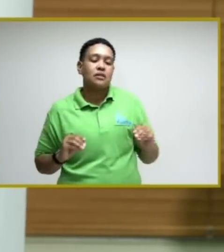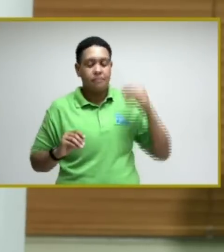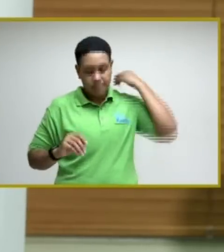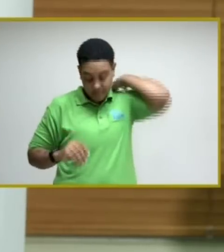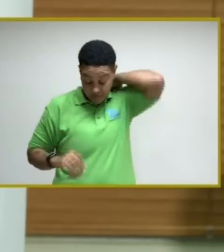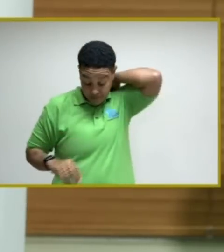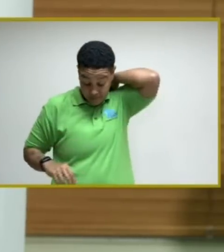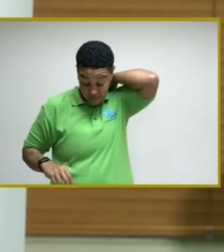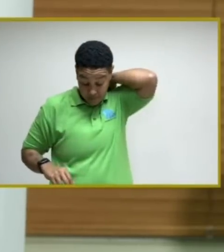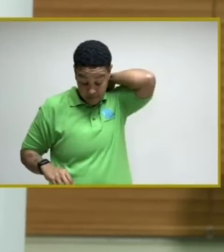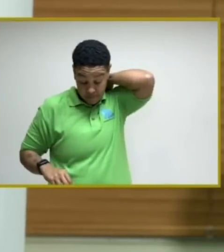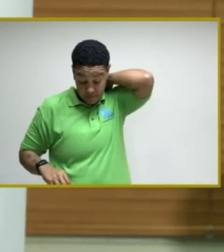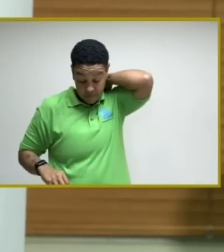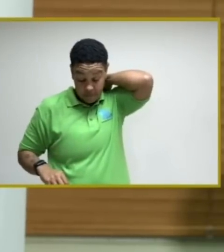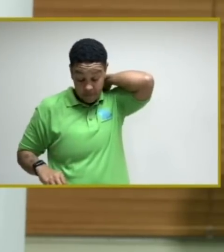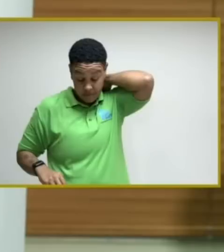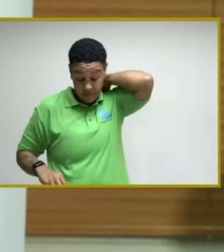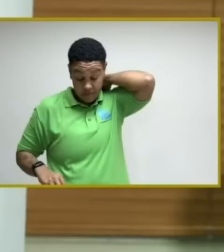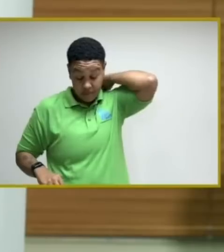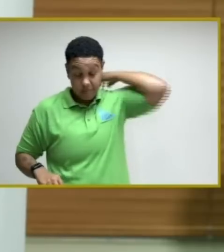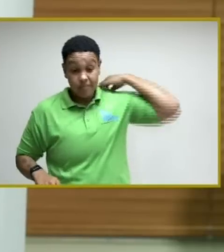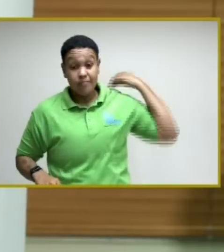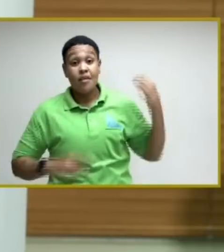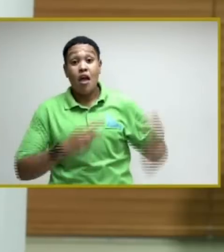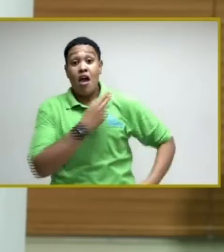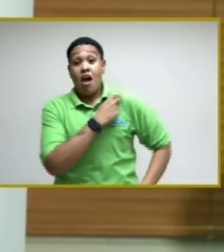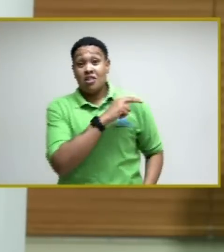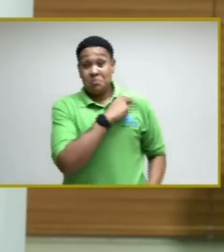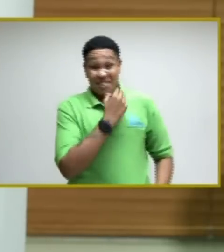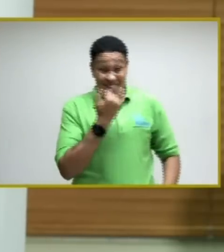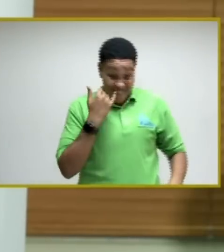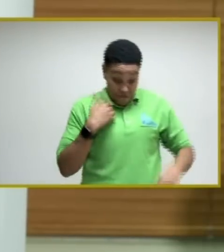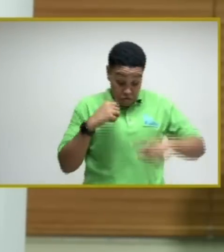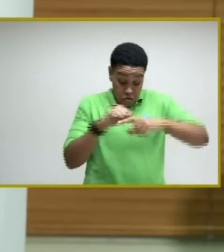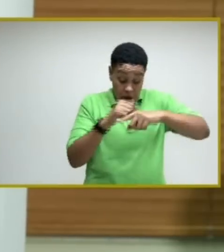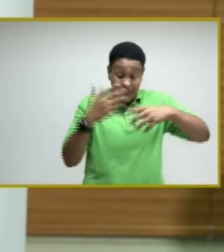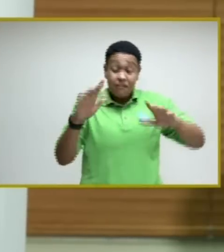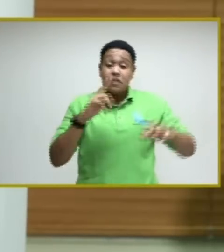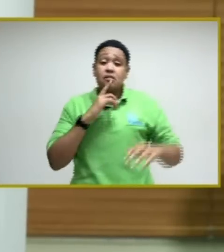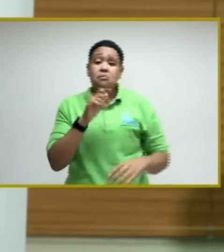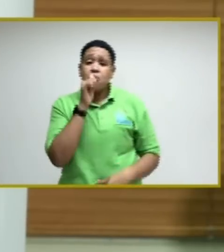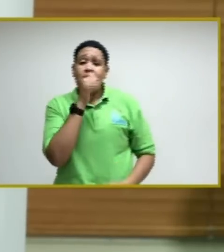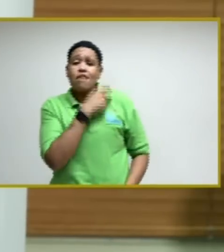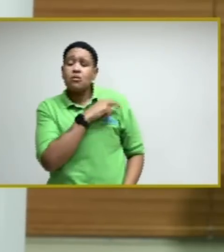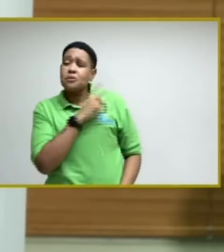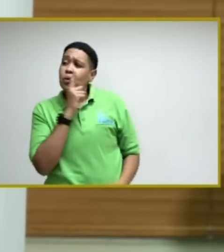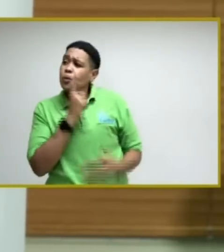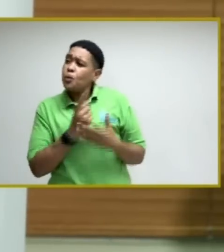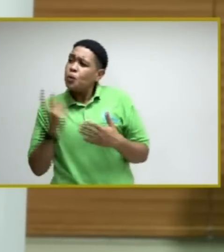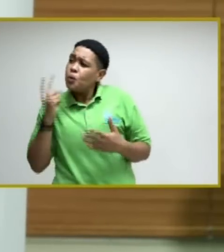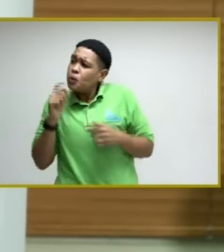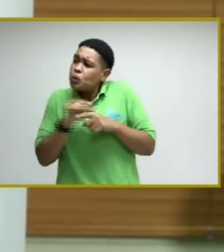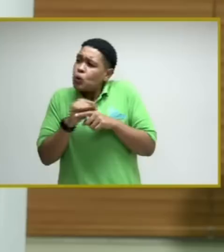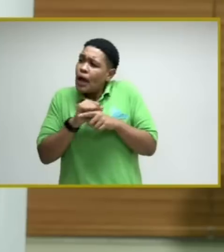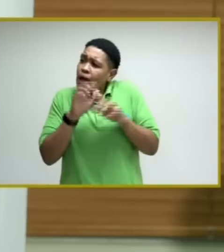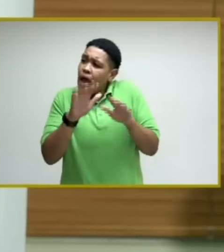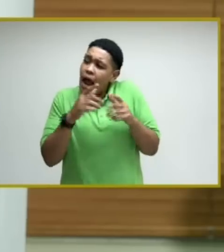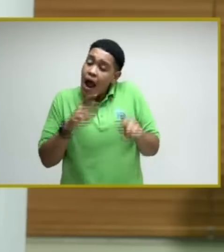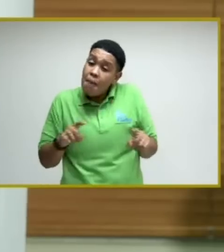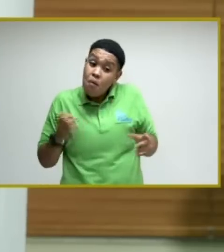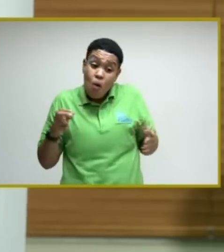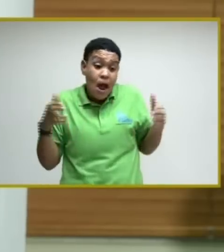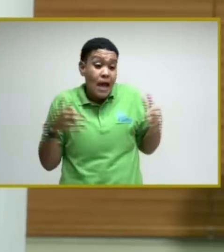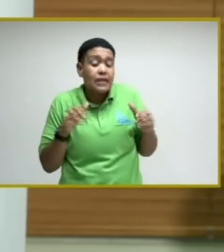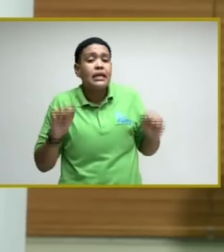a hospital, and we have had training of our private hospitals over the last week or so, or an entity that